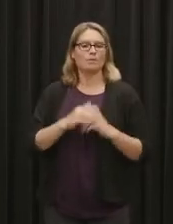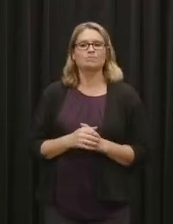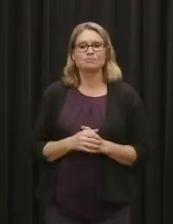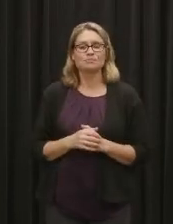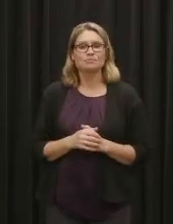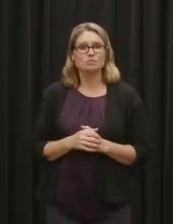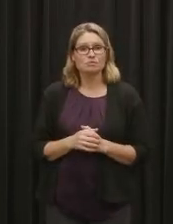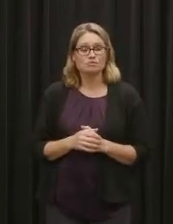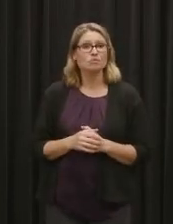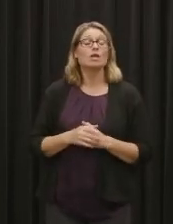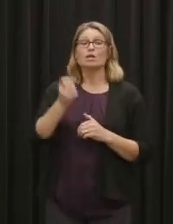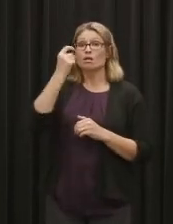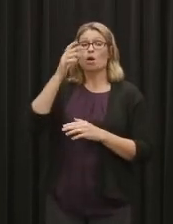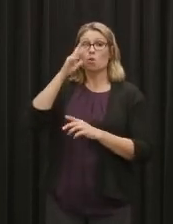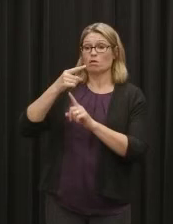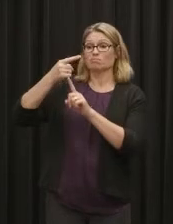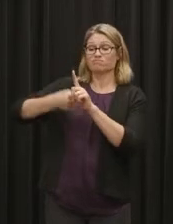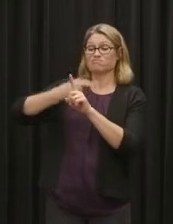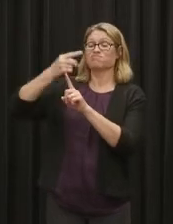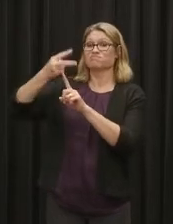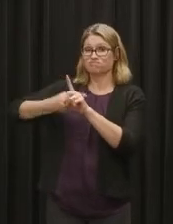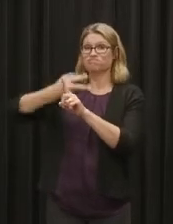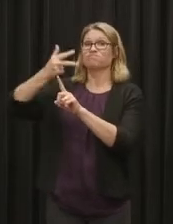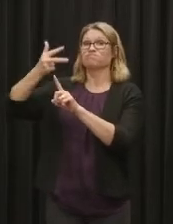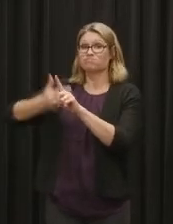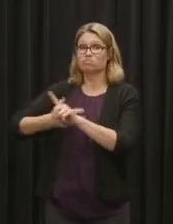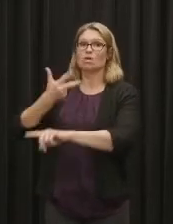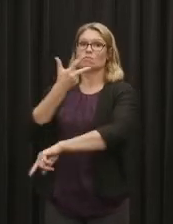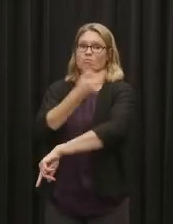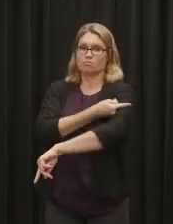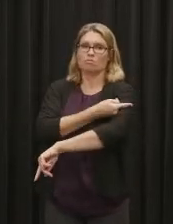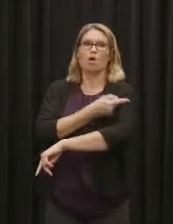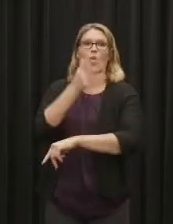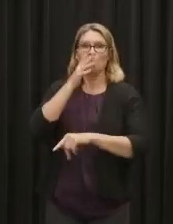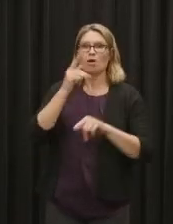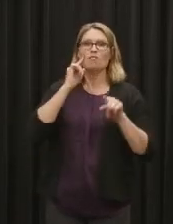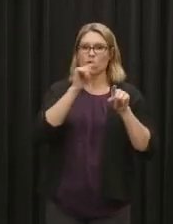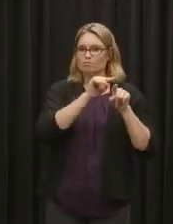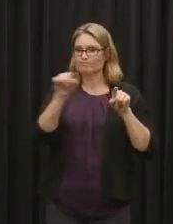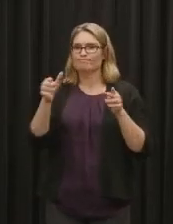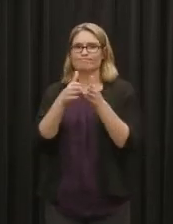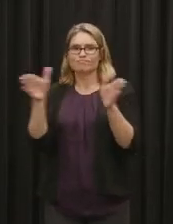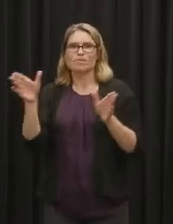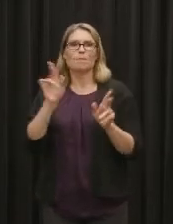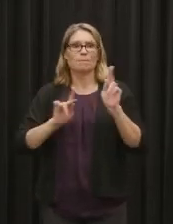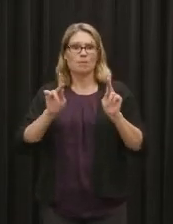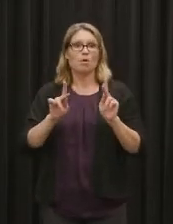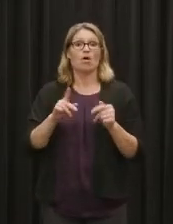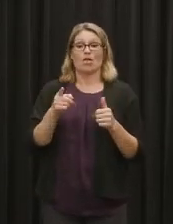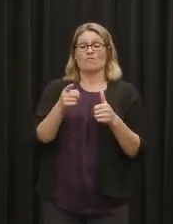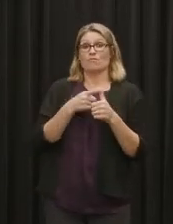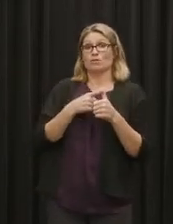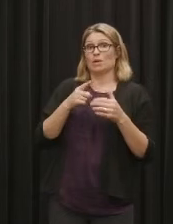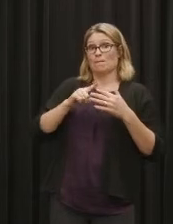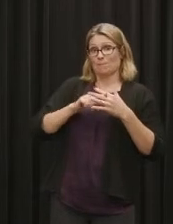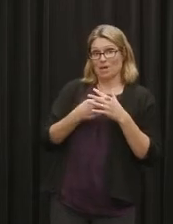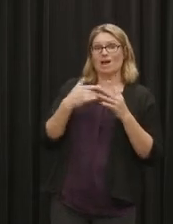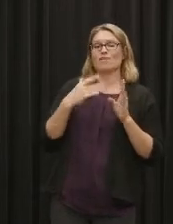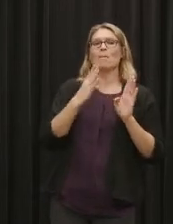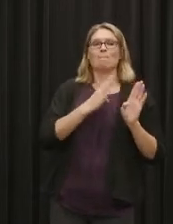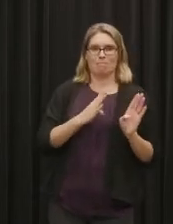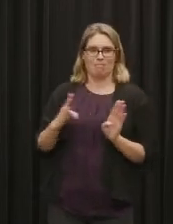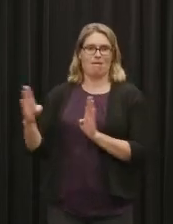will be several months before the vaccines for COVID-19 are widely available for the general public. So the initial stages of the rollout and the